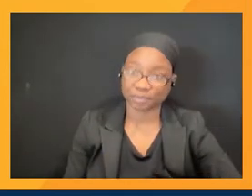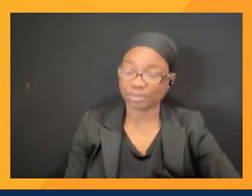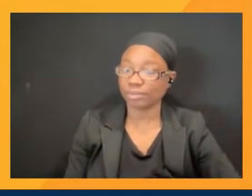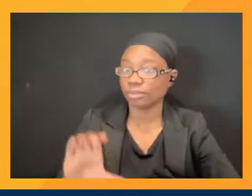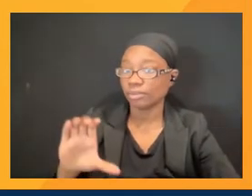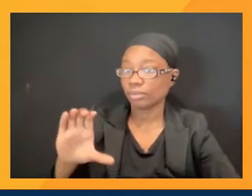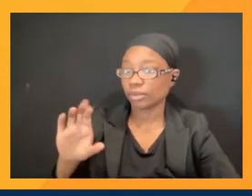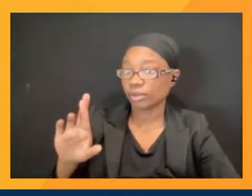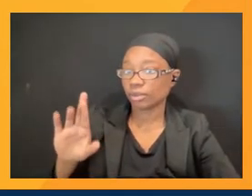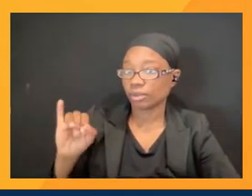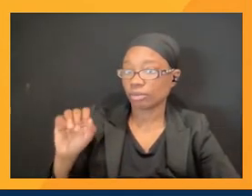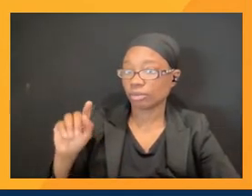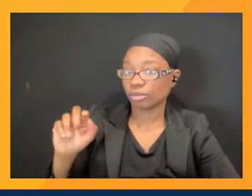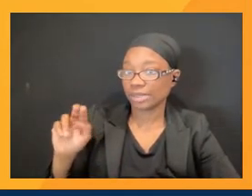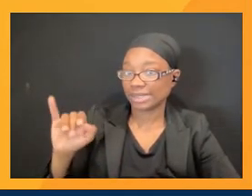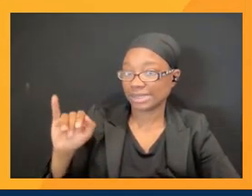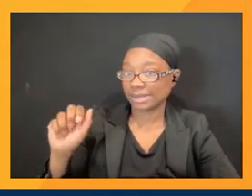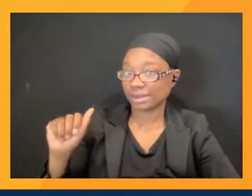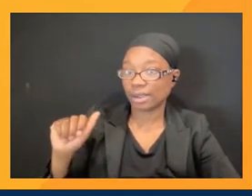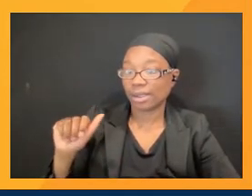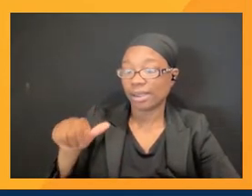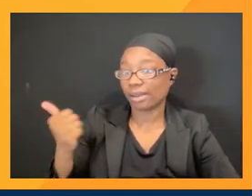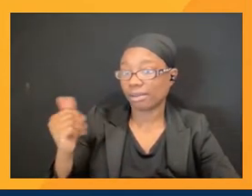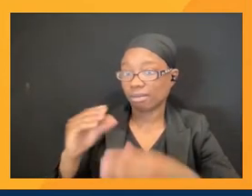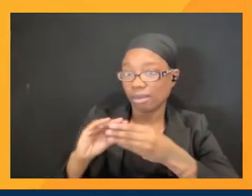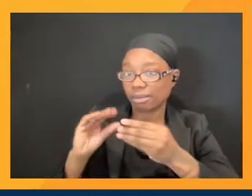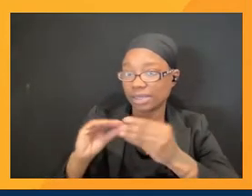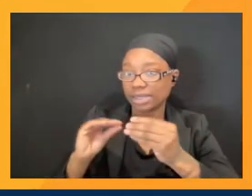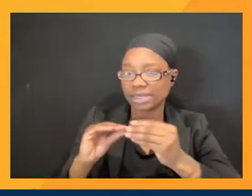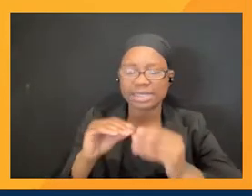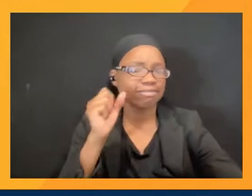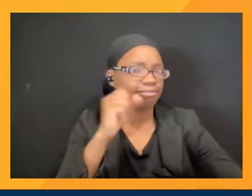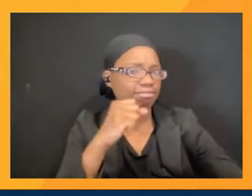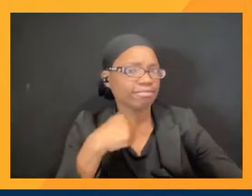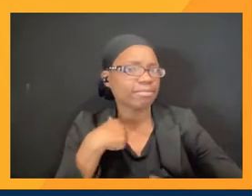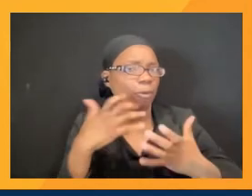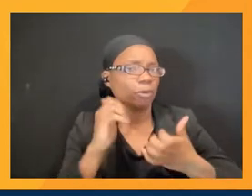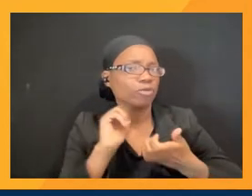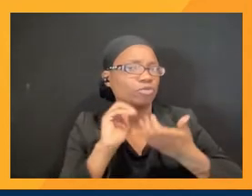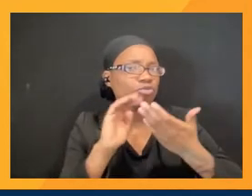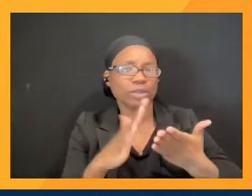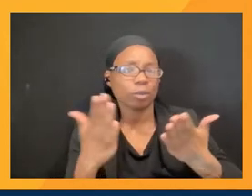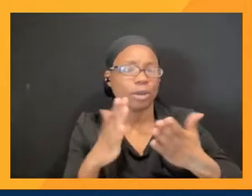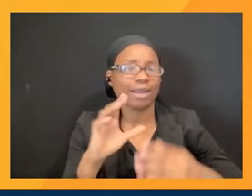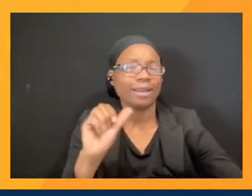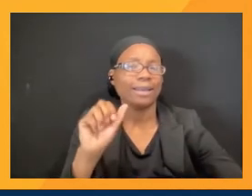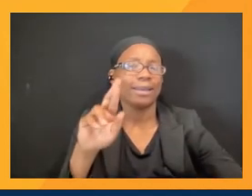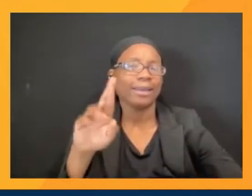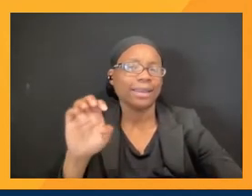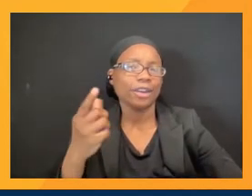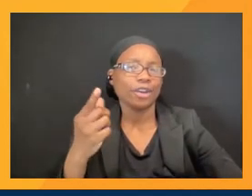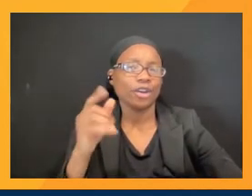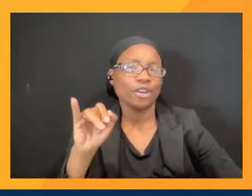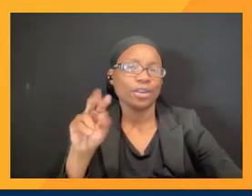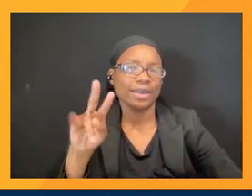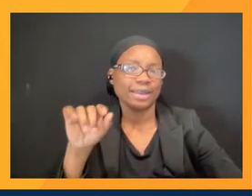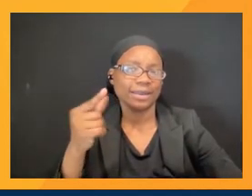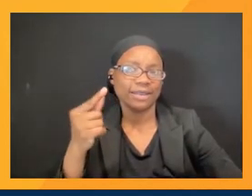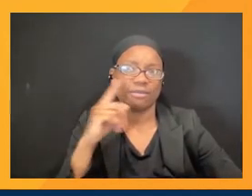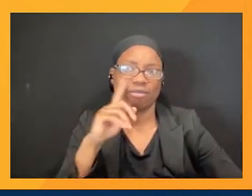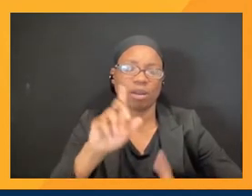so we really want to bring awareness to the benefits of home sharing. Work, again, like the Entrepreneurship Academy that I